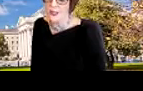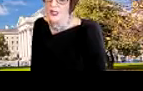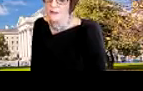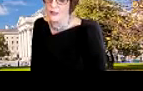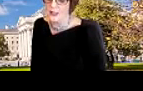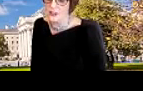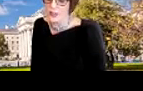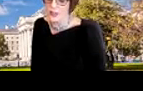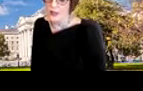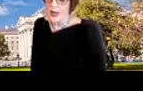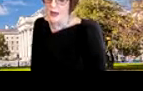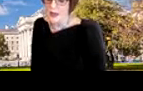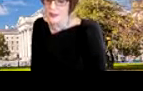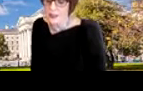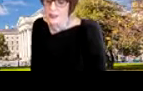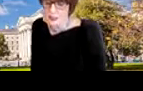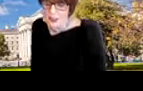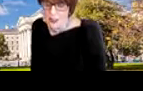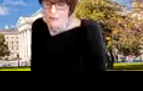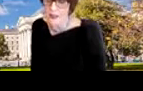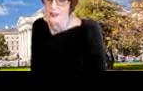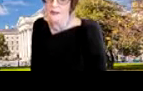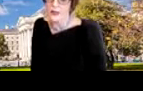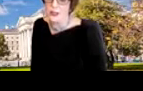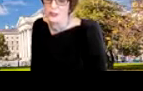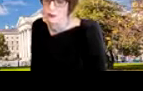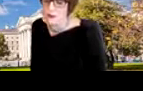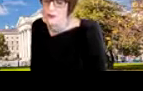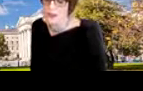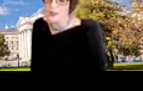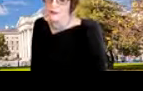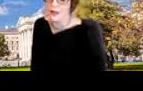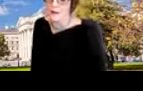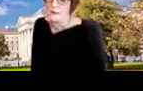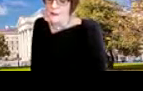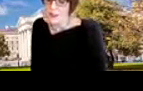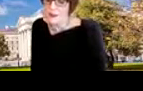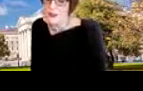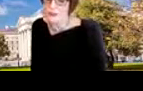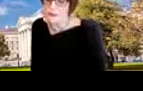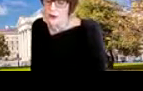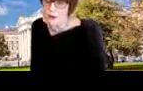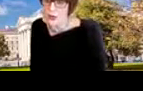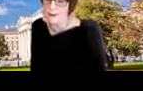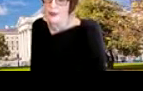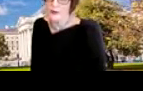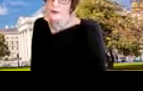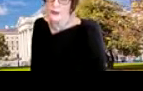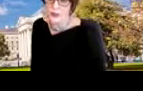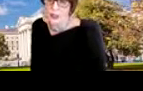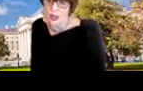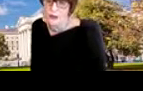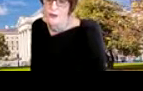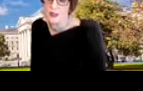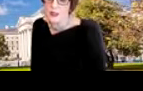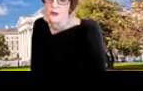manage self-isolation. And I think this is a key finding, and the minister has spoken to this as well. Services were very well prepared. I think